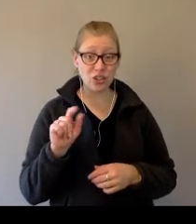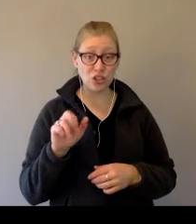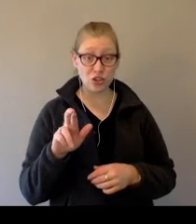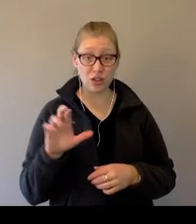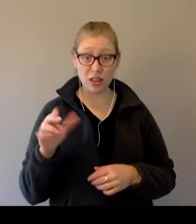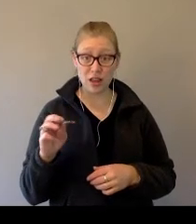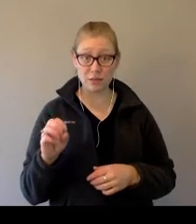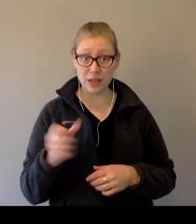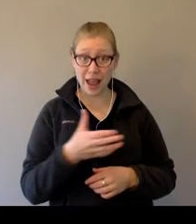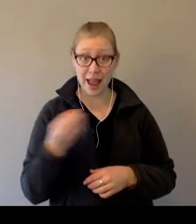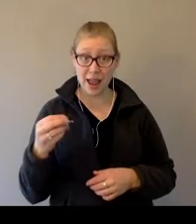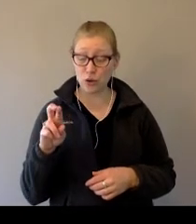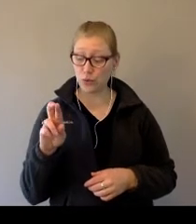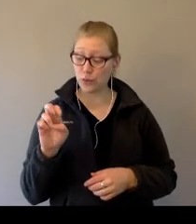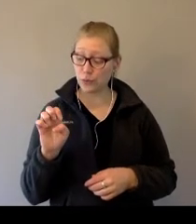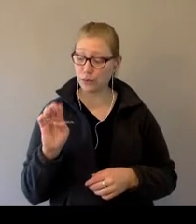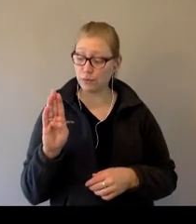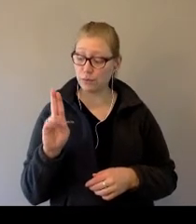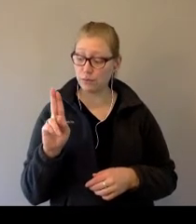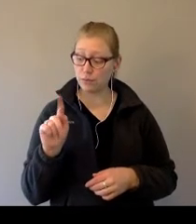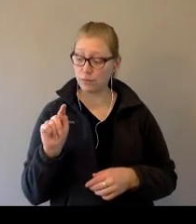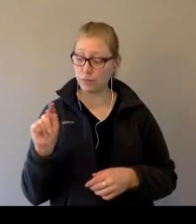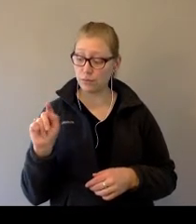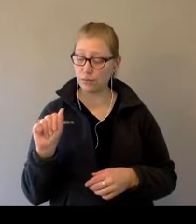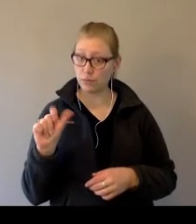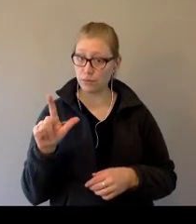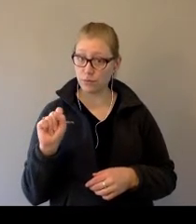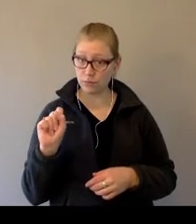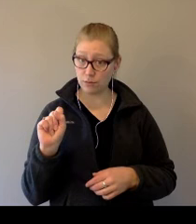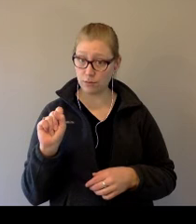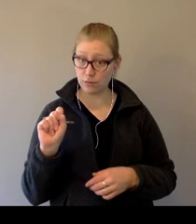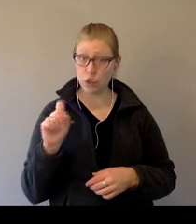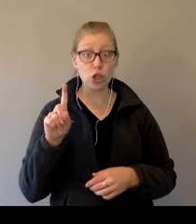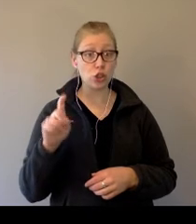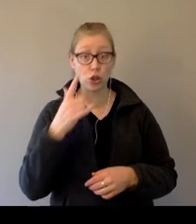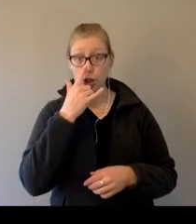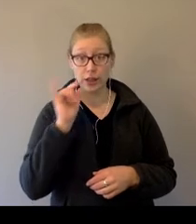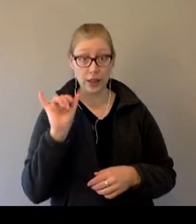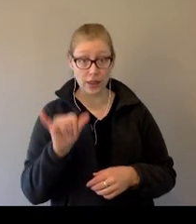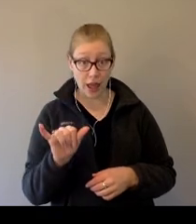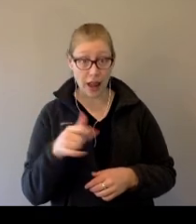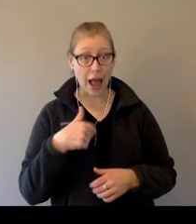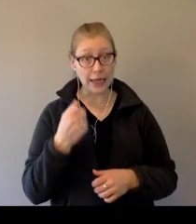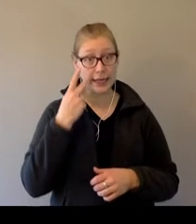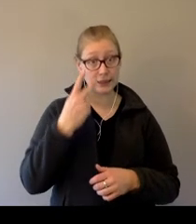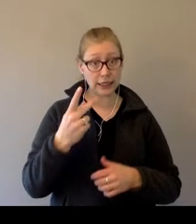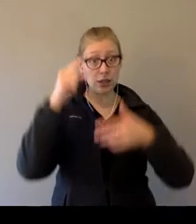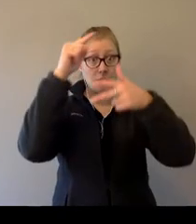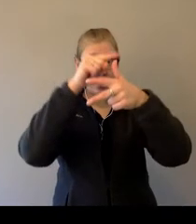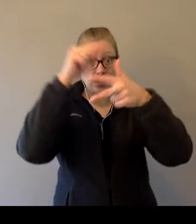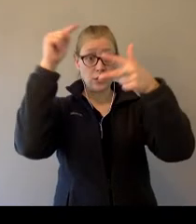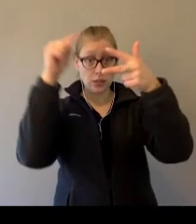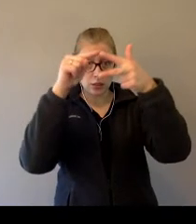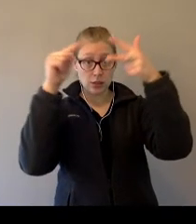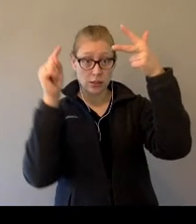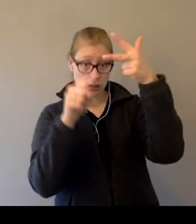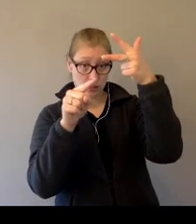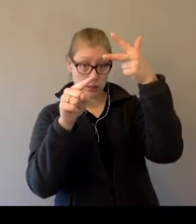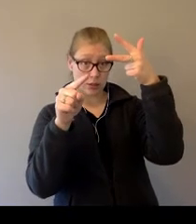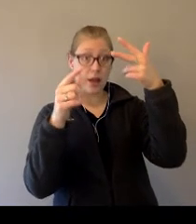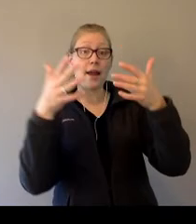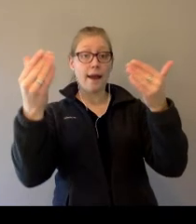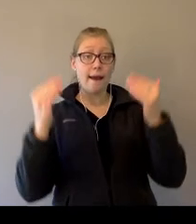section. It should look similar to this, where I can pinpoint that you have a counterclaim, a rebuttal, evidence, and then a